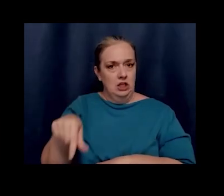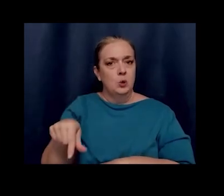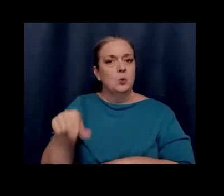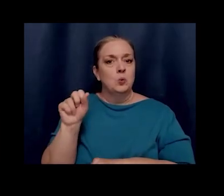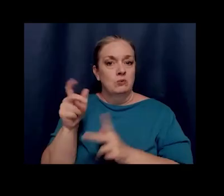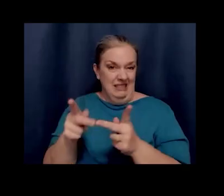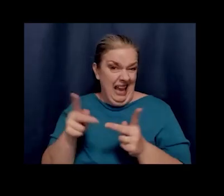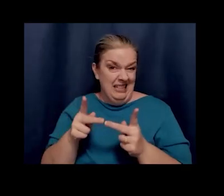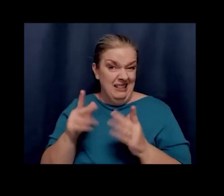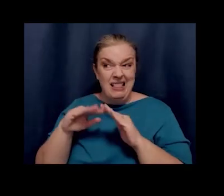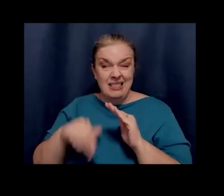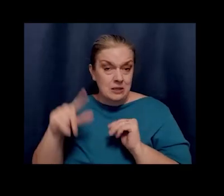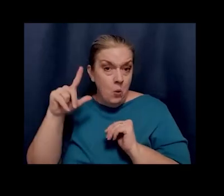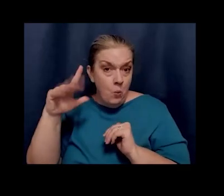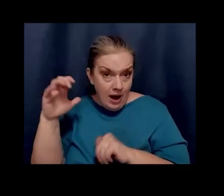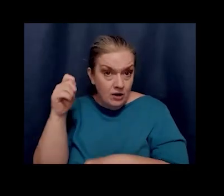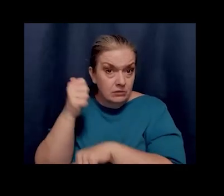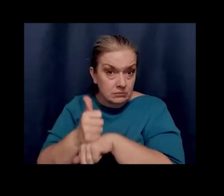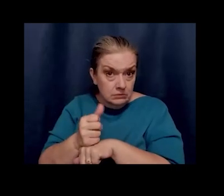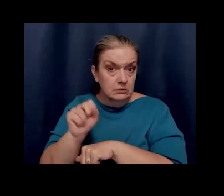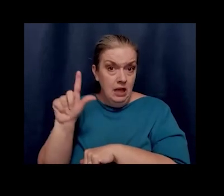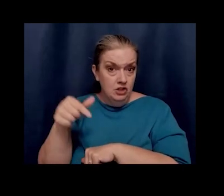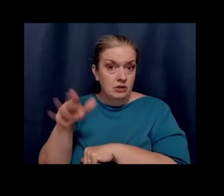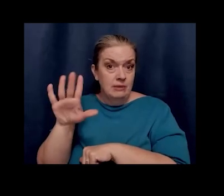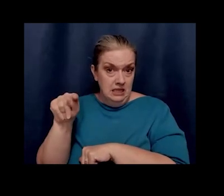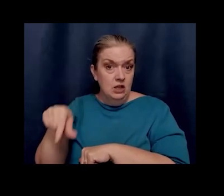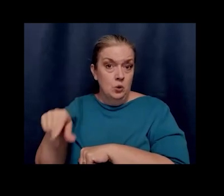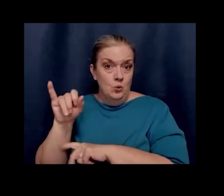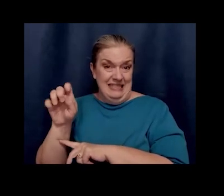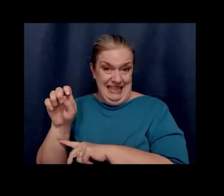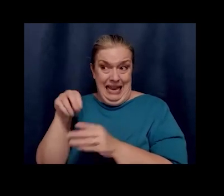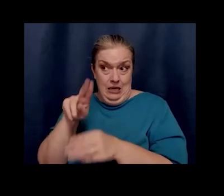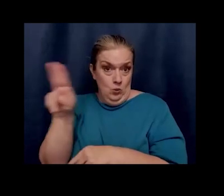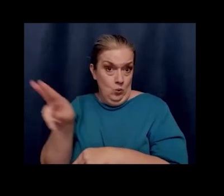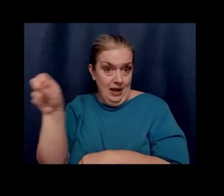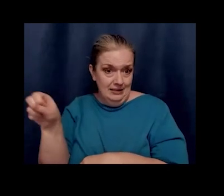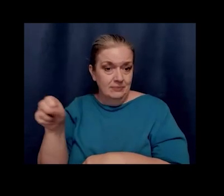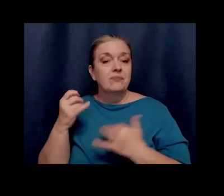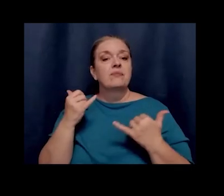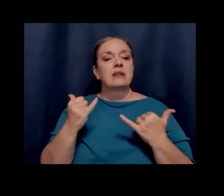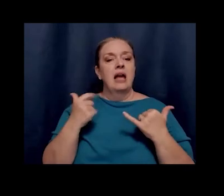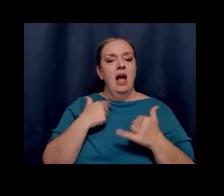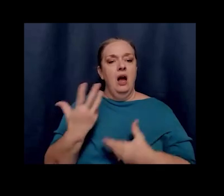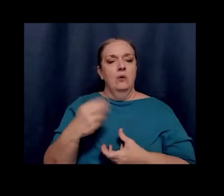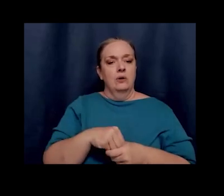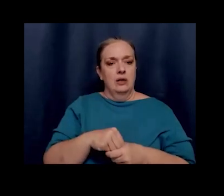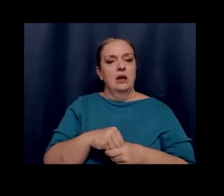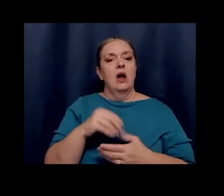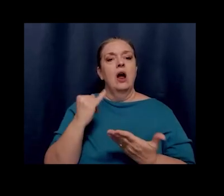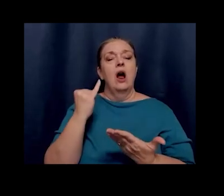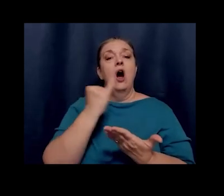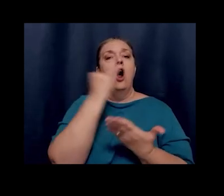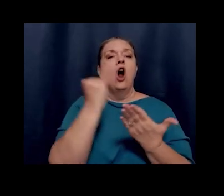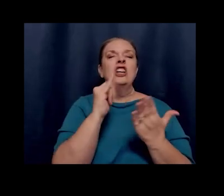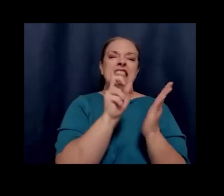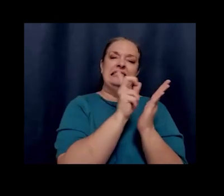100 of these in the nation. As HAHS continues to expand, we also are now including what we call artist-designed